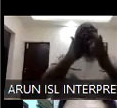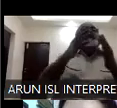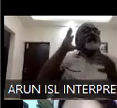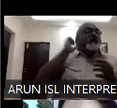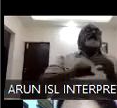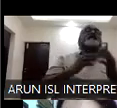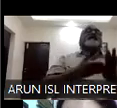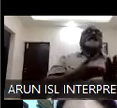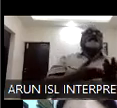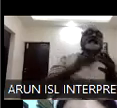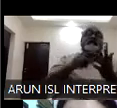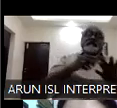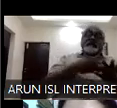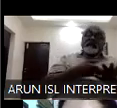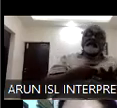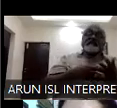is a planning